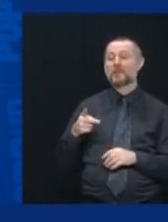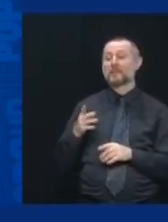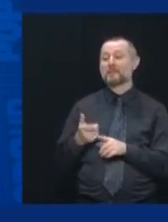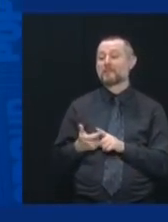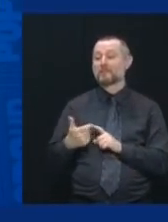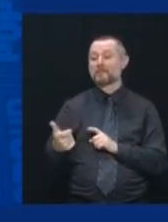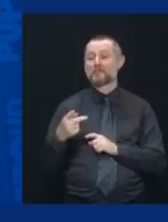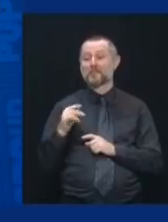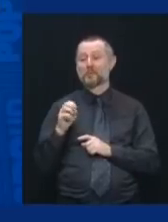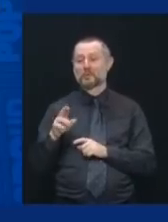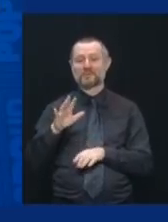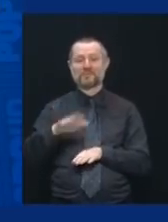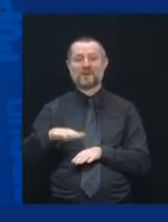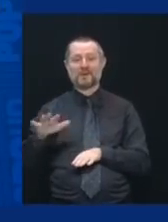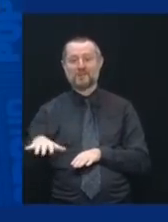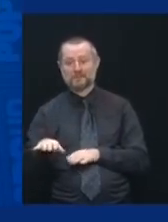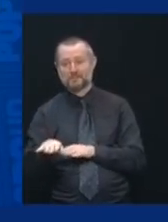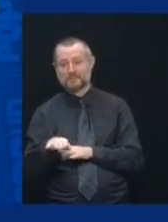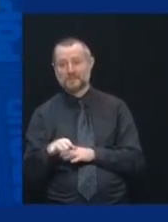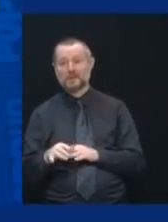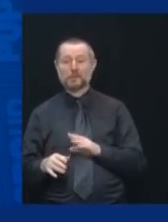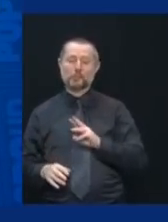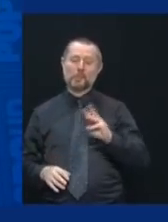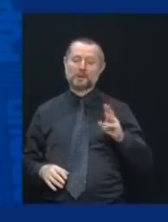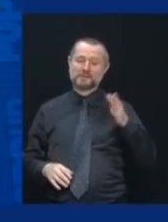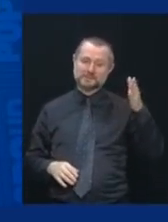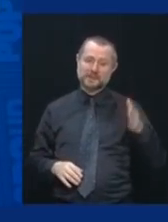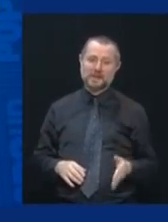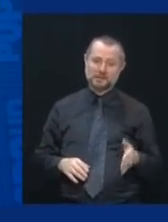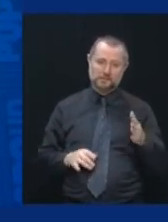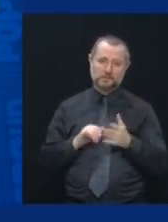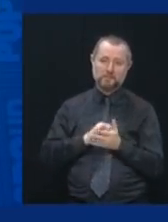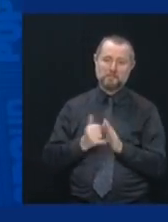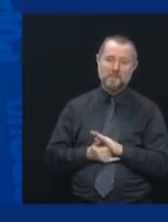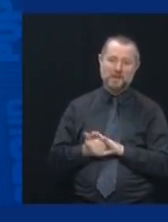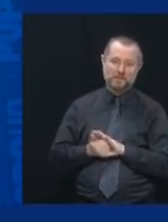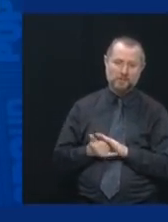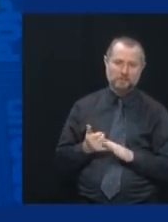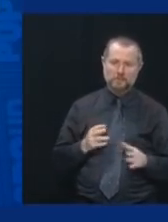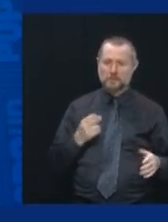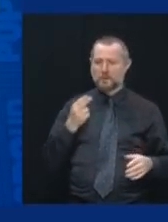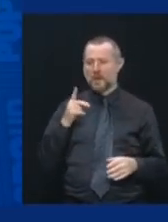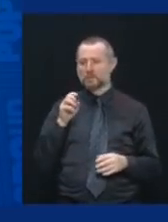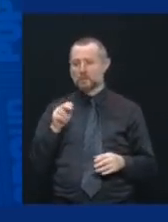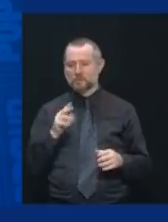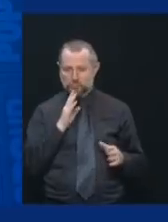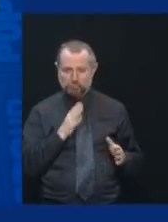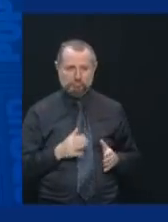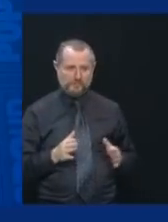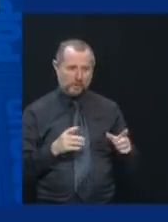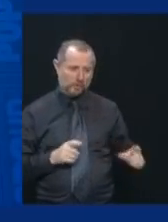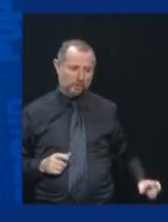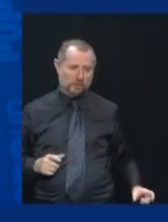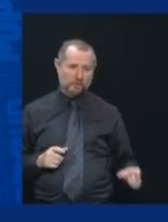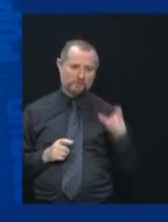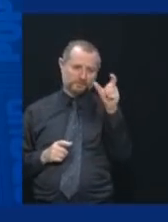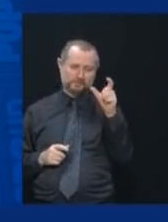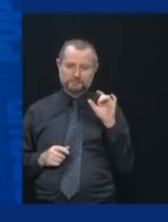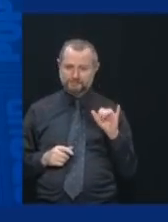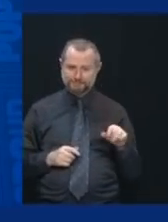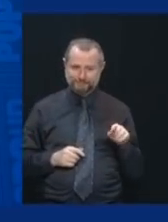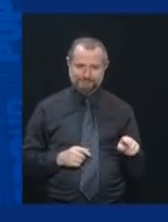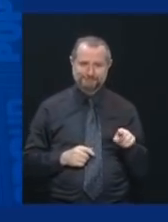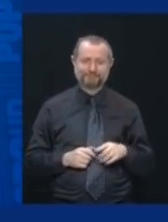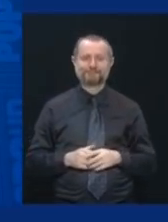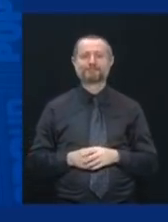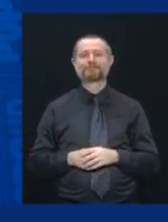great development that is done on the Hudson River Park by Hudson River Park Trust, which